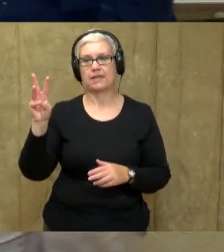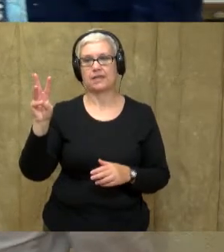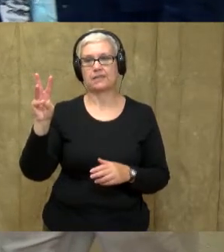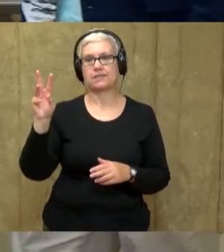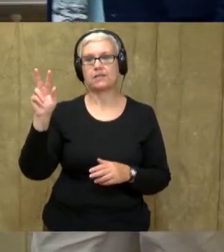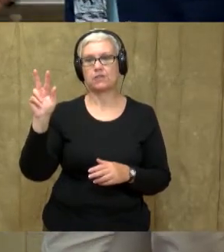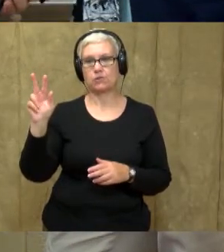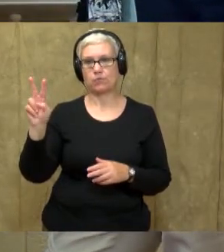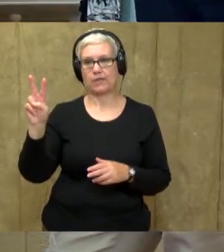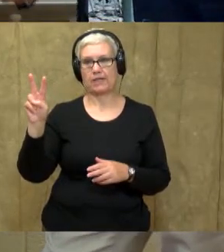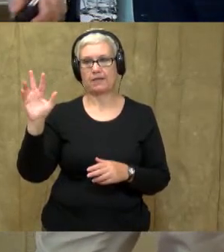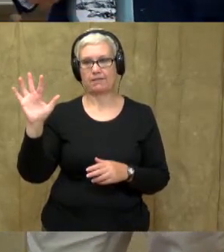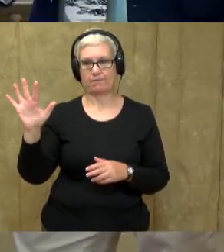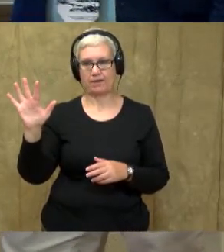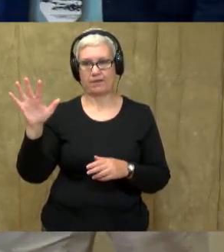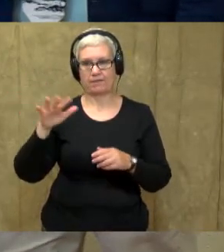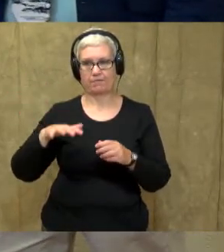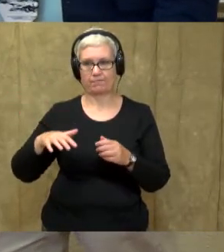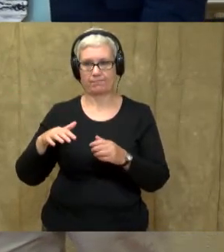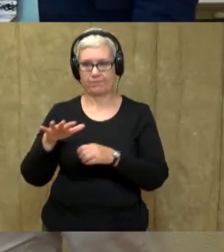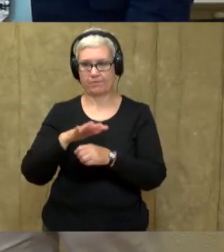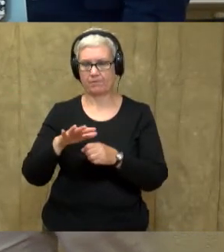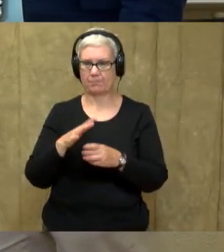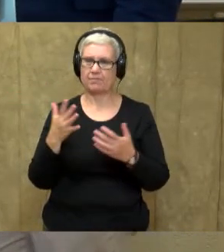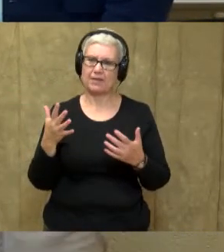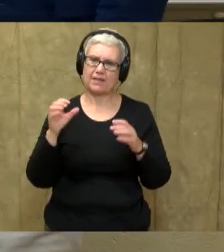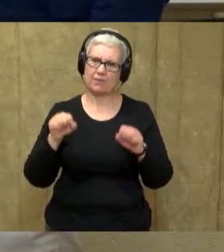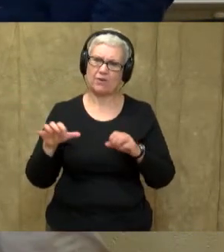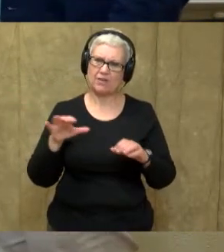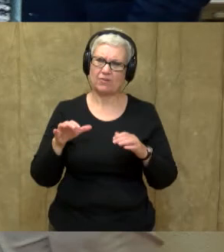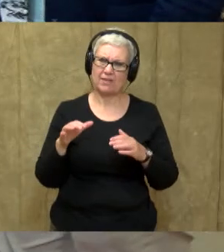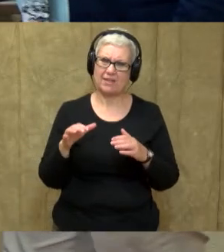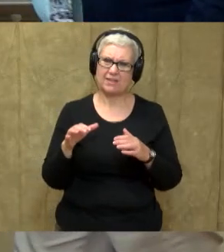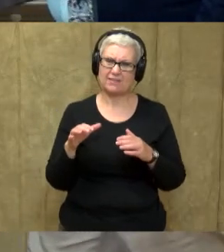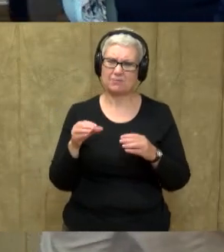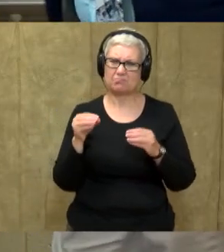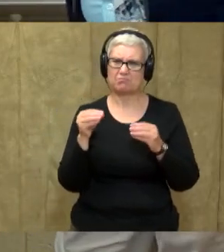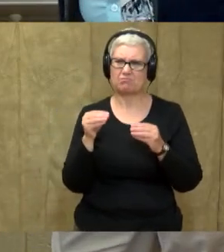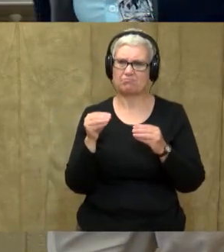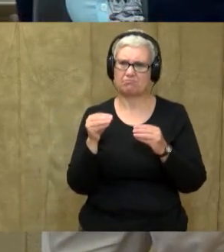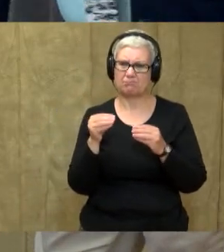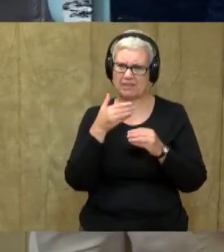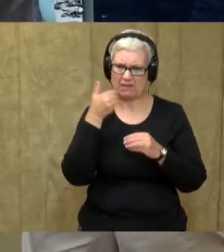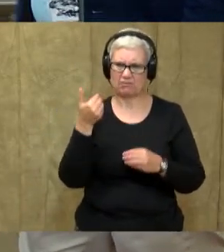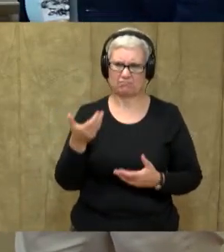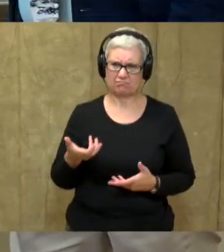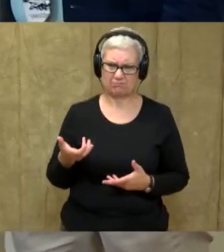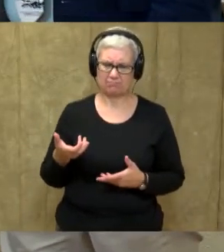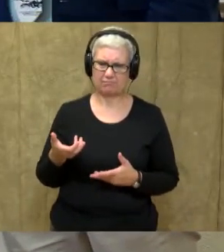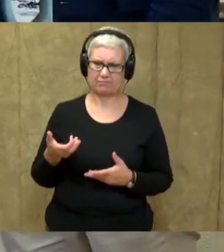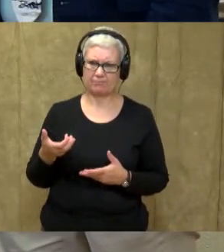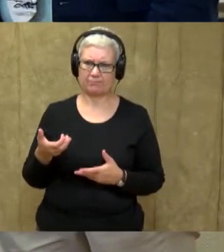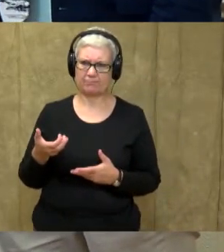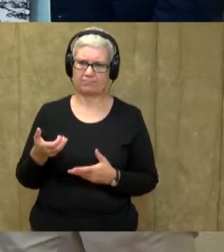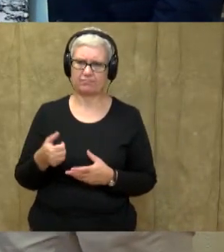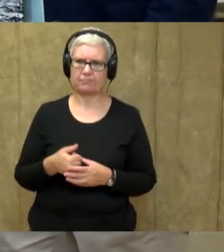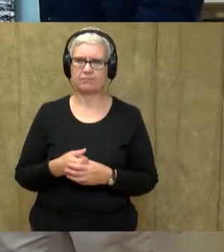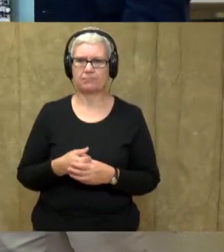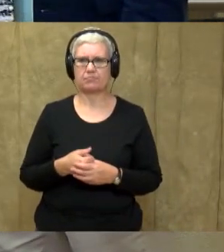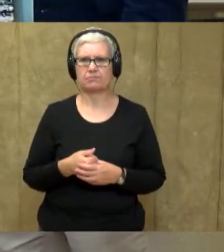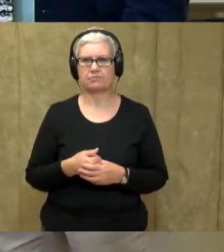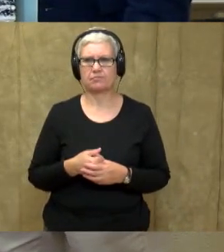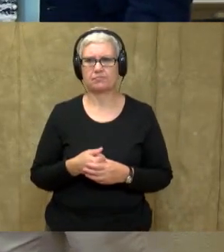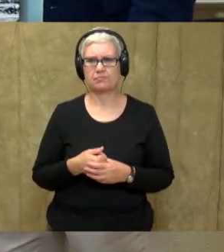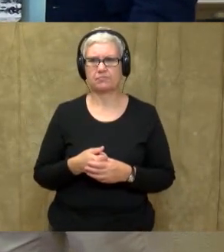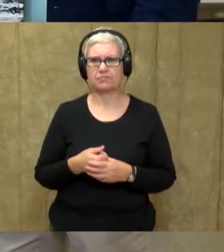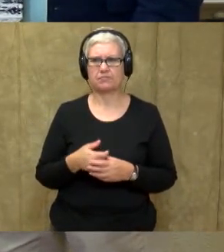But can we be more efficient as opposed to listing out every single combination in a table in order to